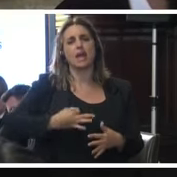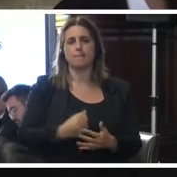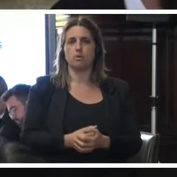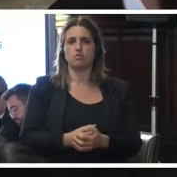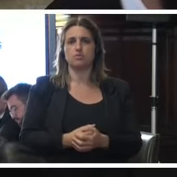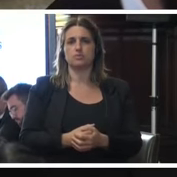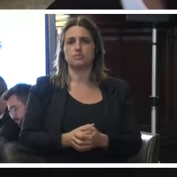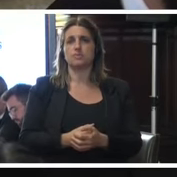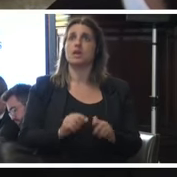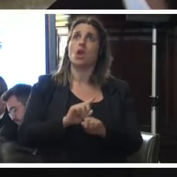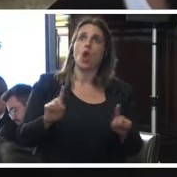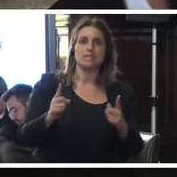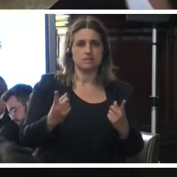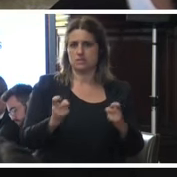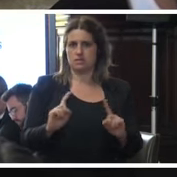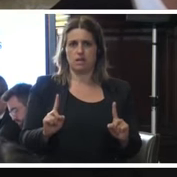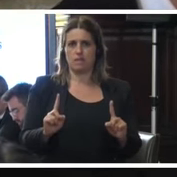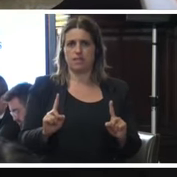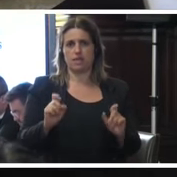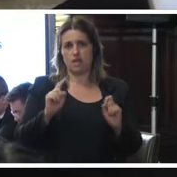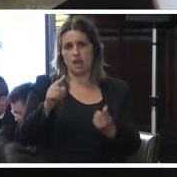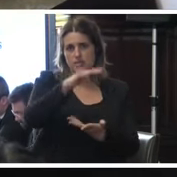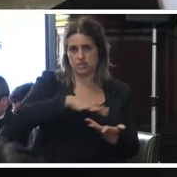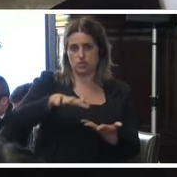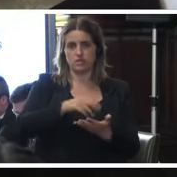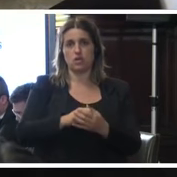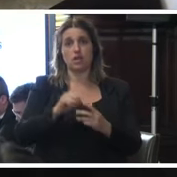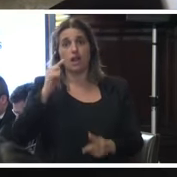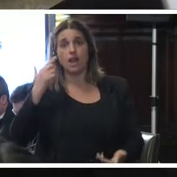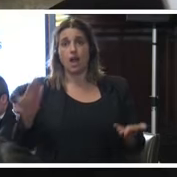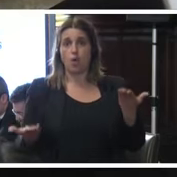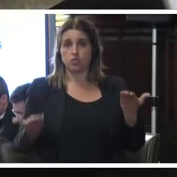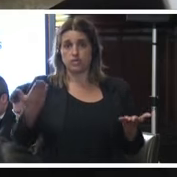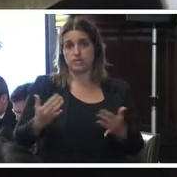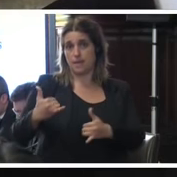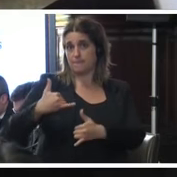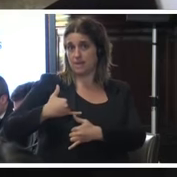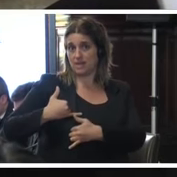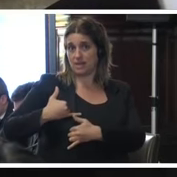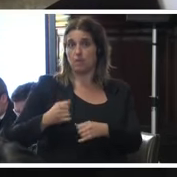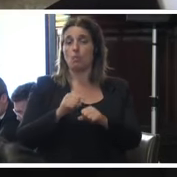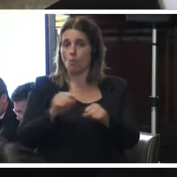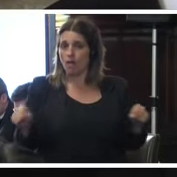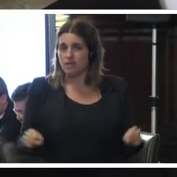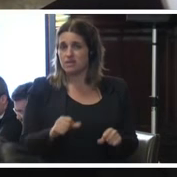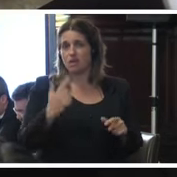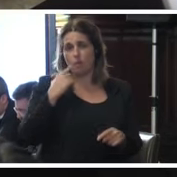it's not necessarily the case that military justice is equivalent to human rights violations.